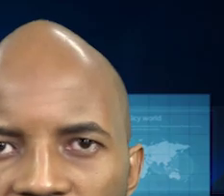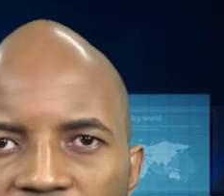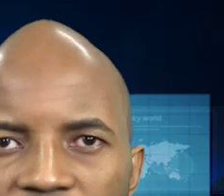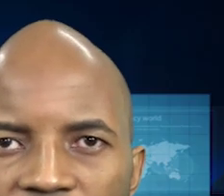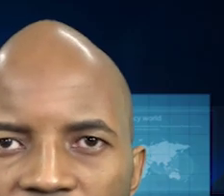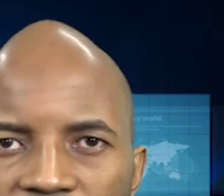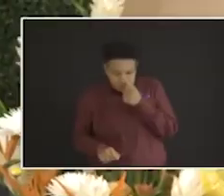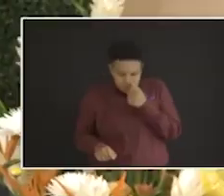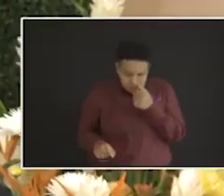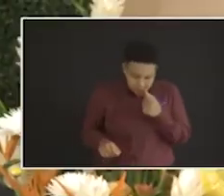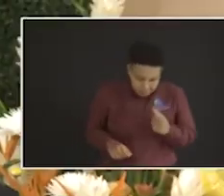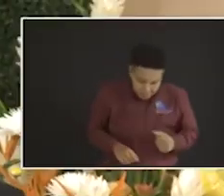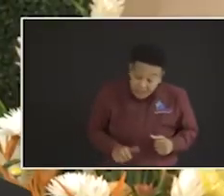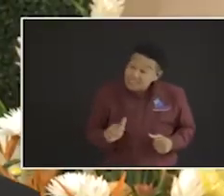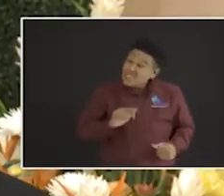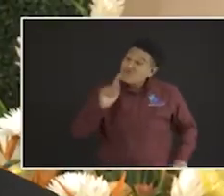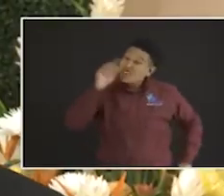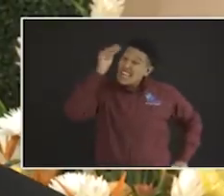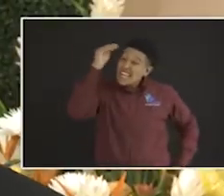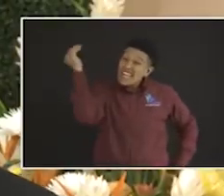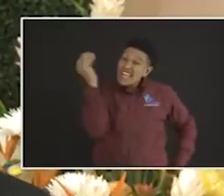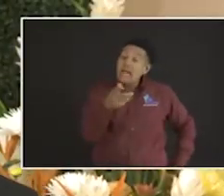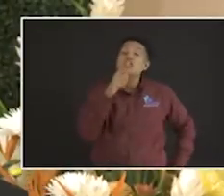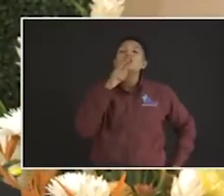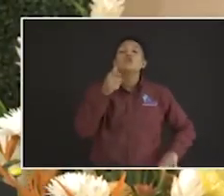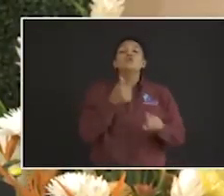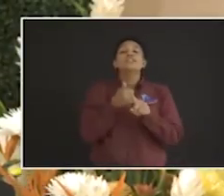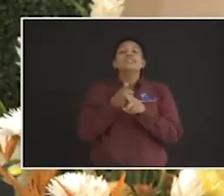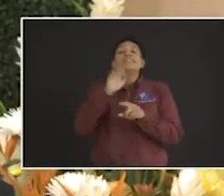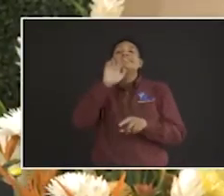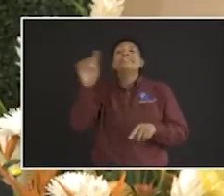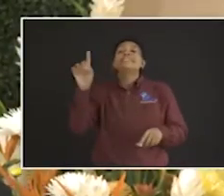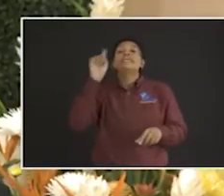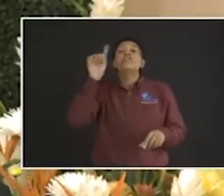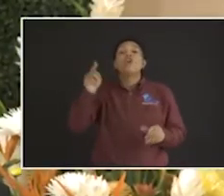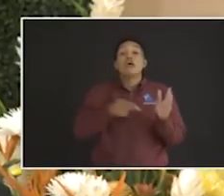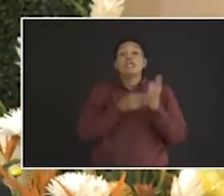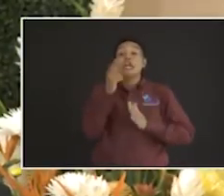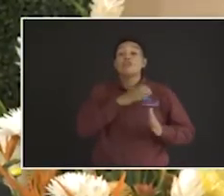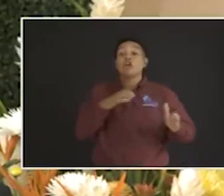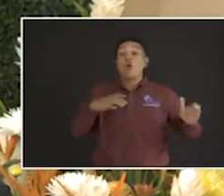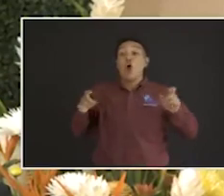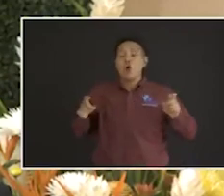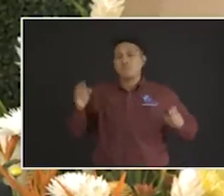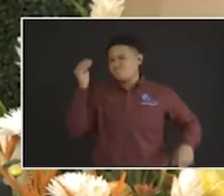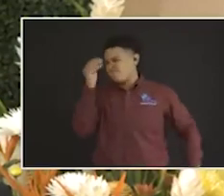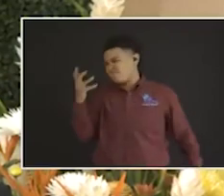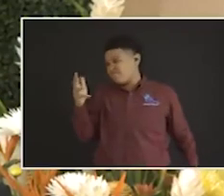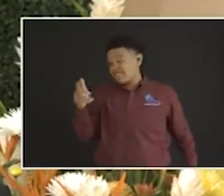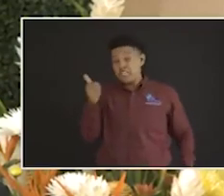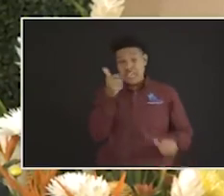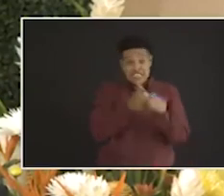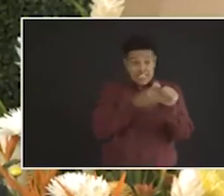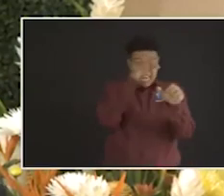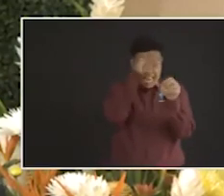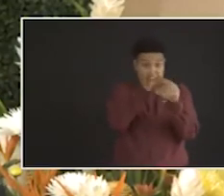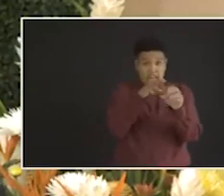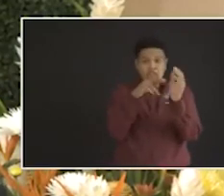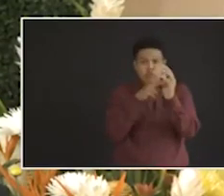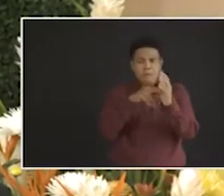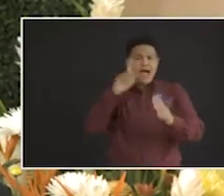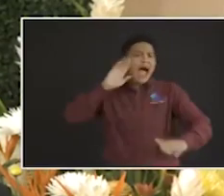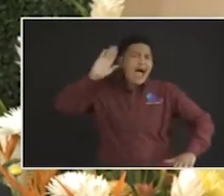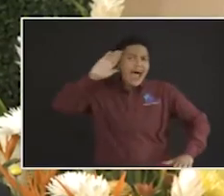Andrew Holness. I have indicated to the Executive Director of the Integrity Commission that each elected representative and